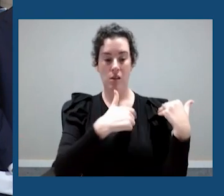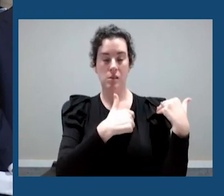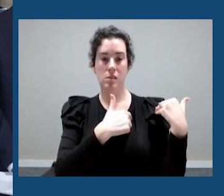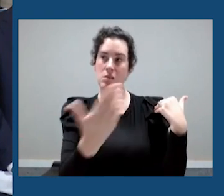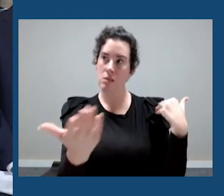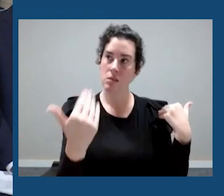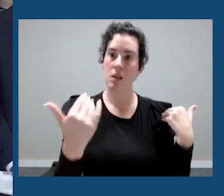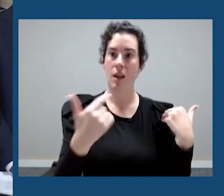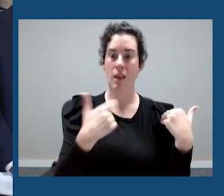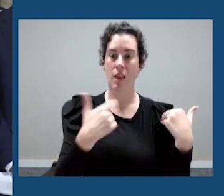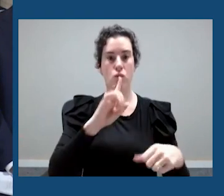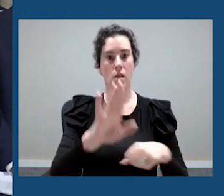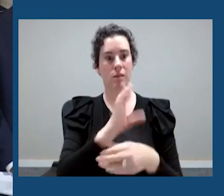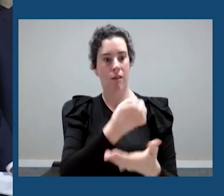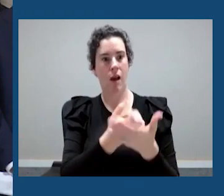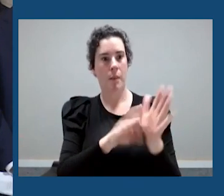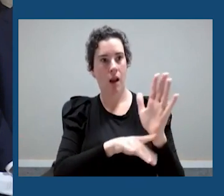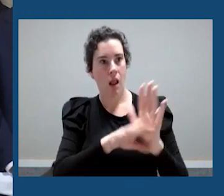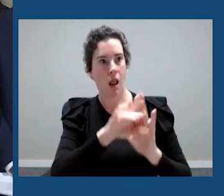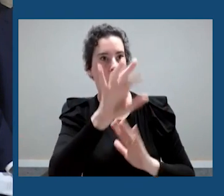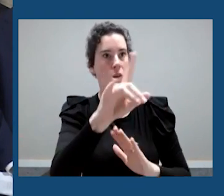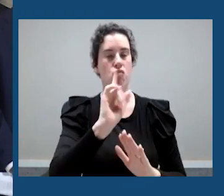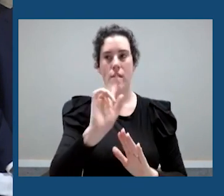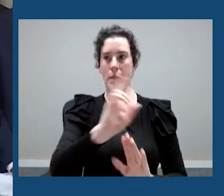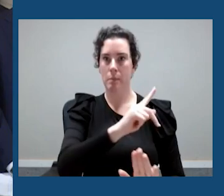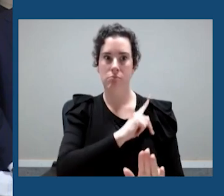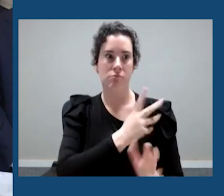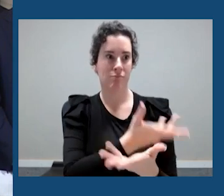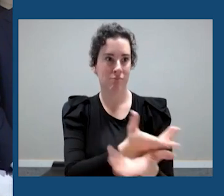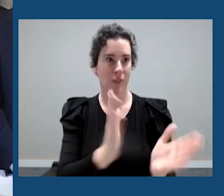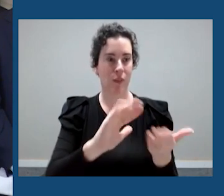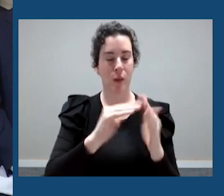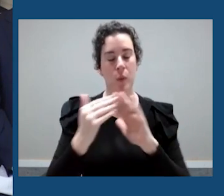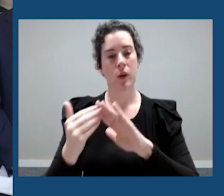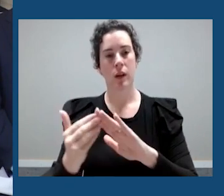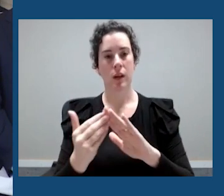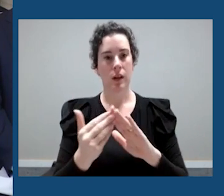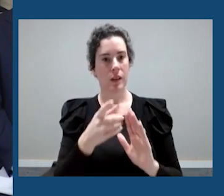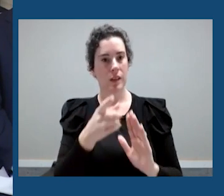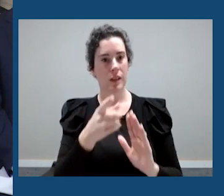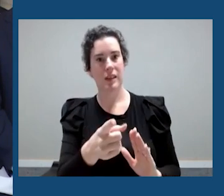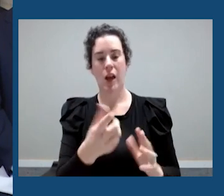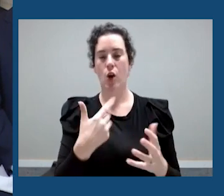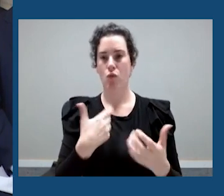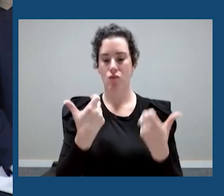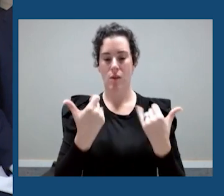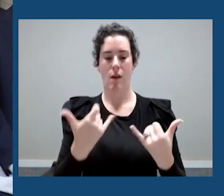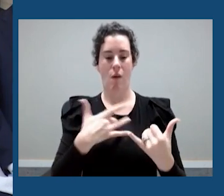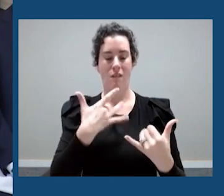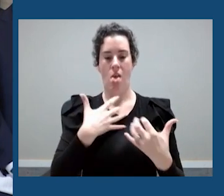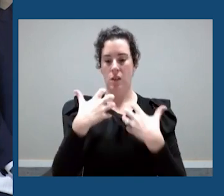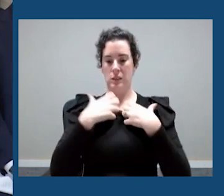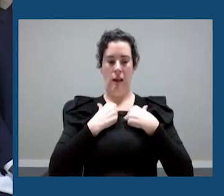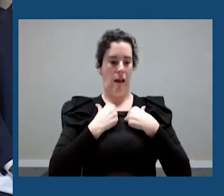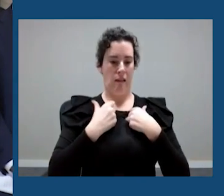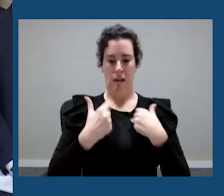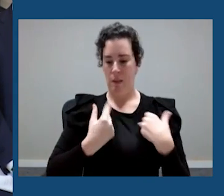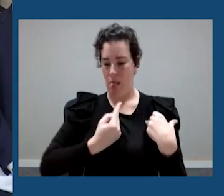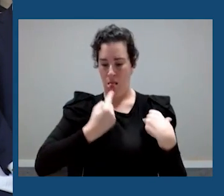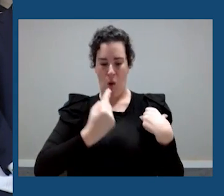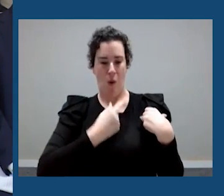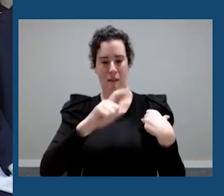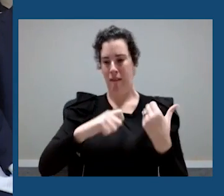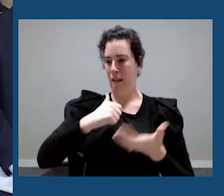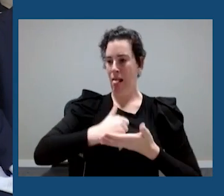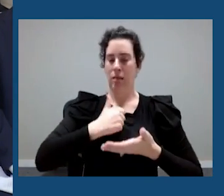now they're under siege. They should not be left alone to have to fight off these brash and organized criminal networks on their own. So I'm calling on the legislature